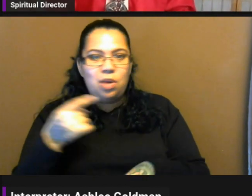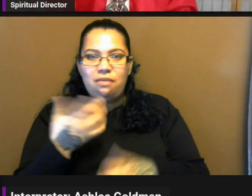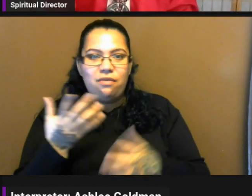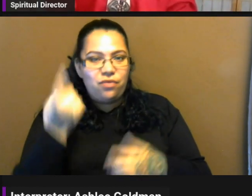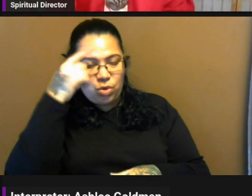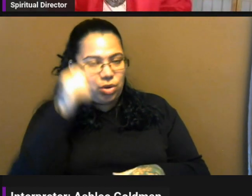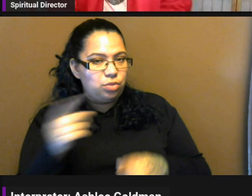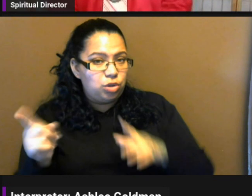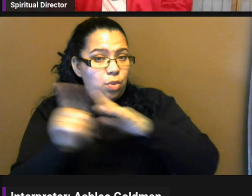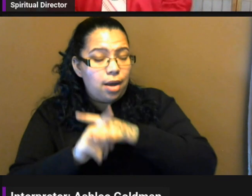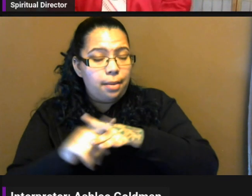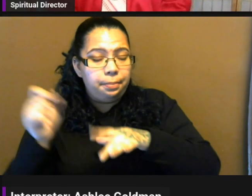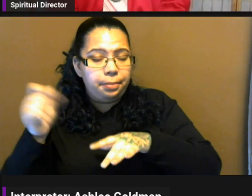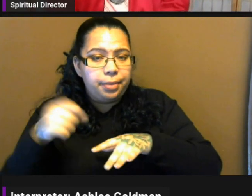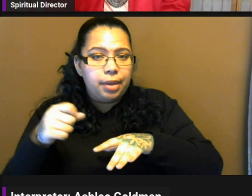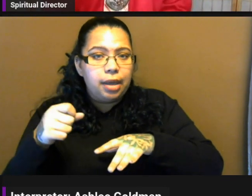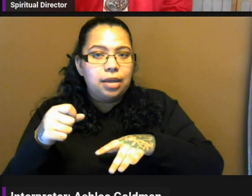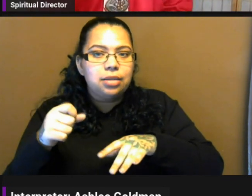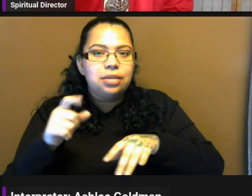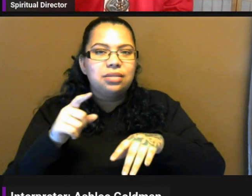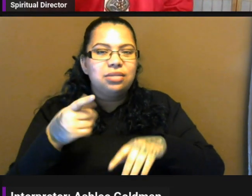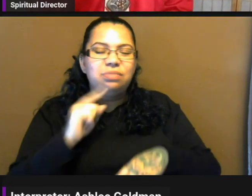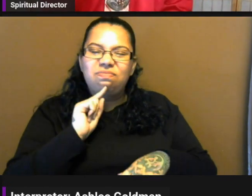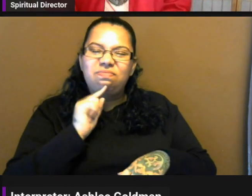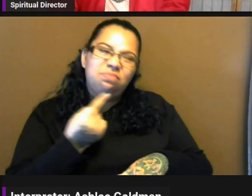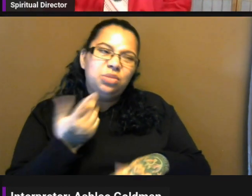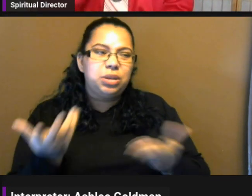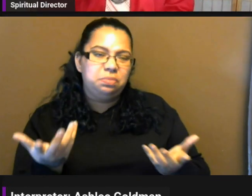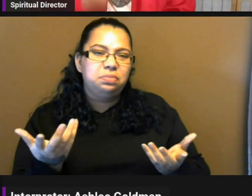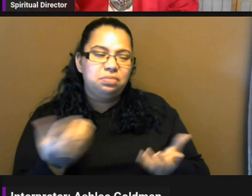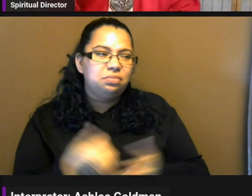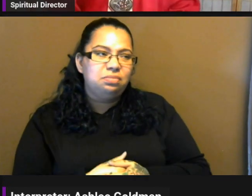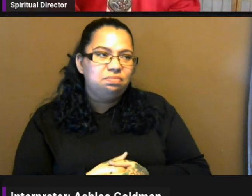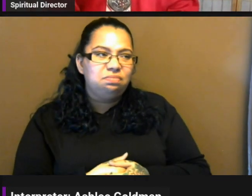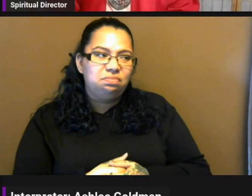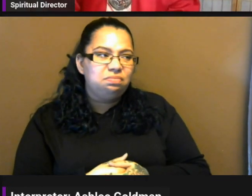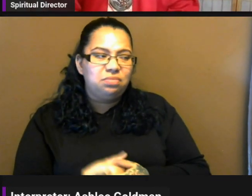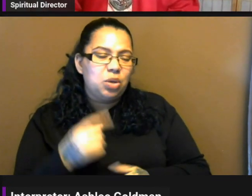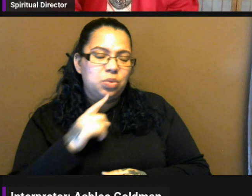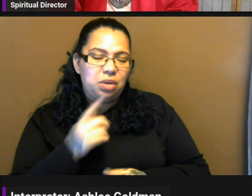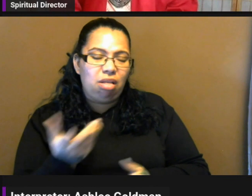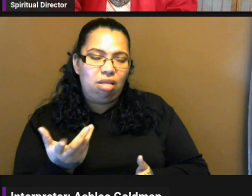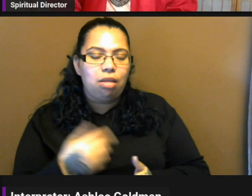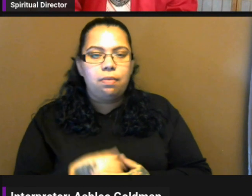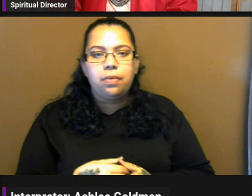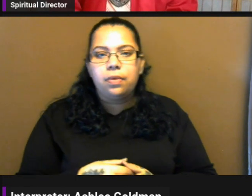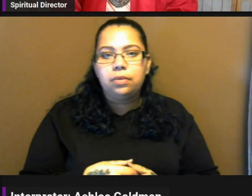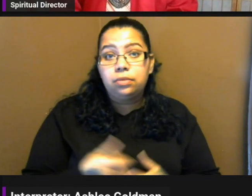we know it does. You are such a disappointment, which is one reason why many of